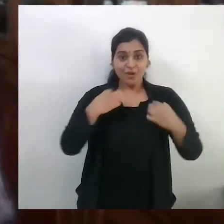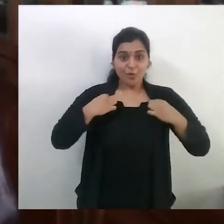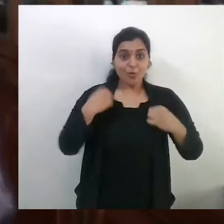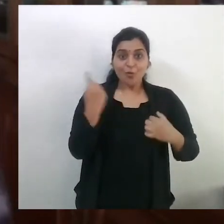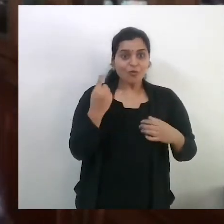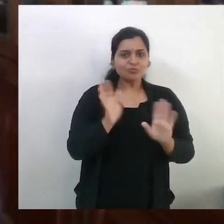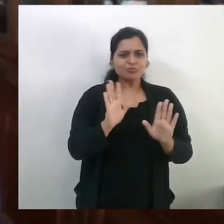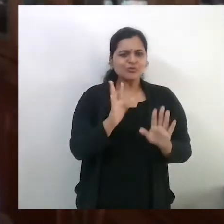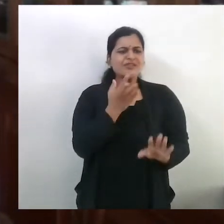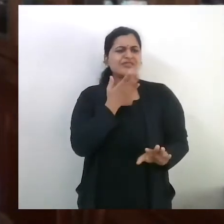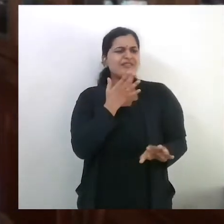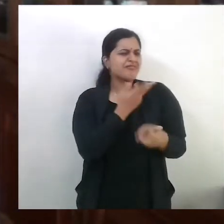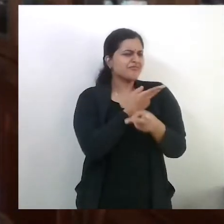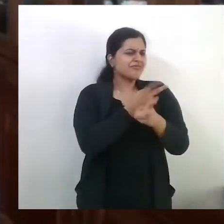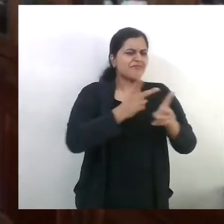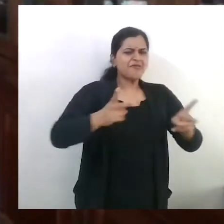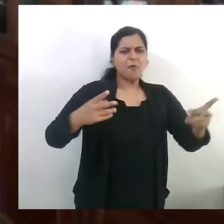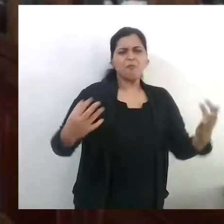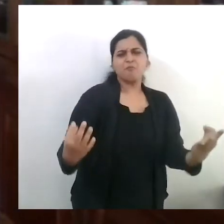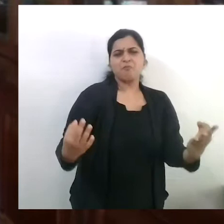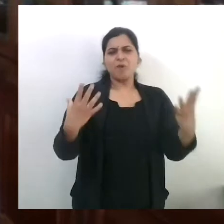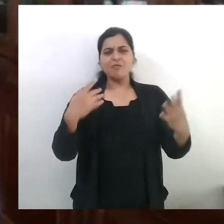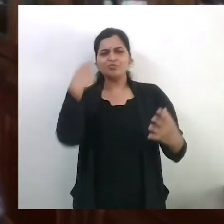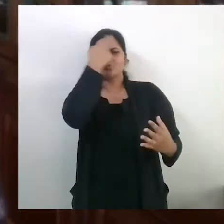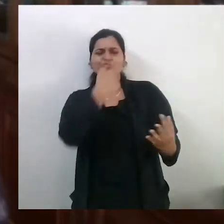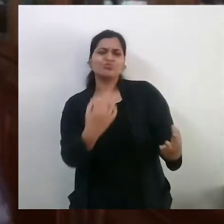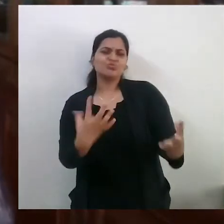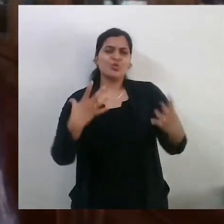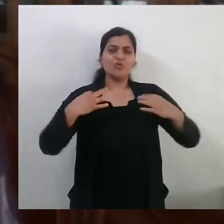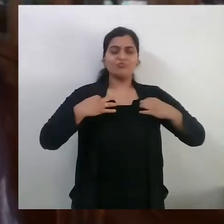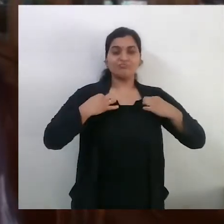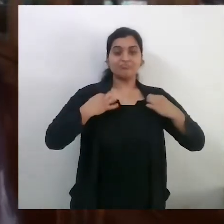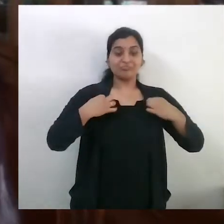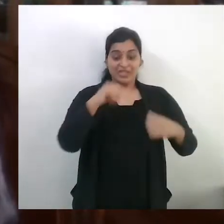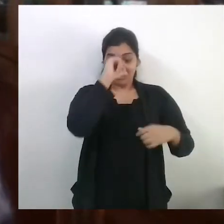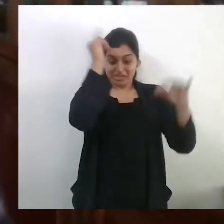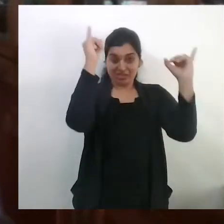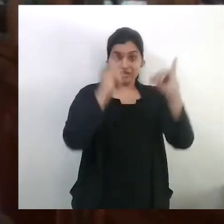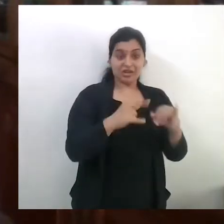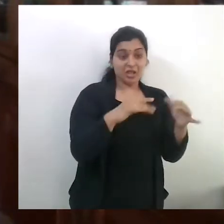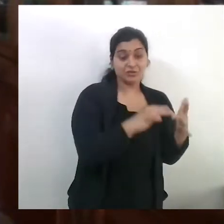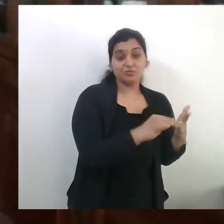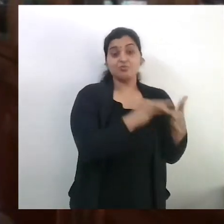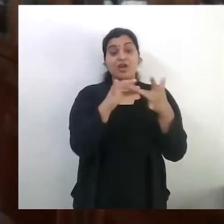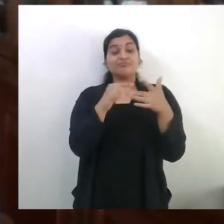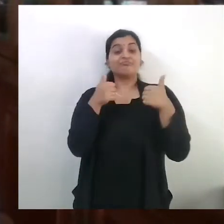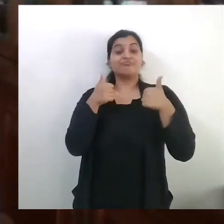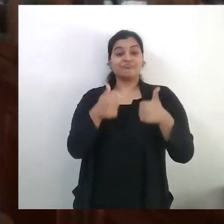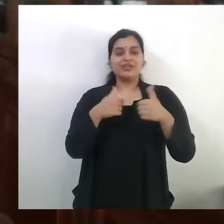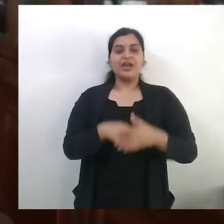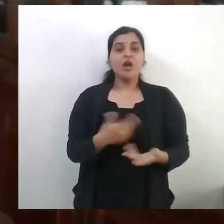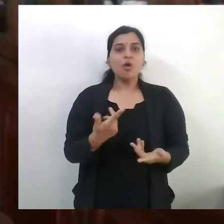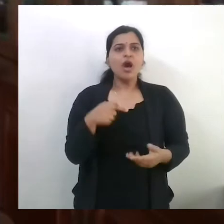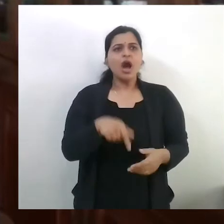ethos. That's the reason I wrote that book, Textiles and Costumes of Royal India, because I thought we needed reference